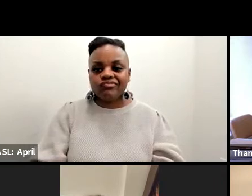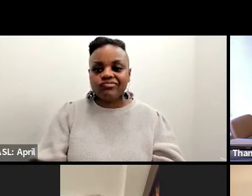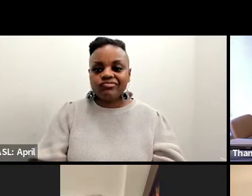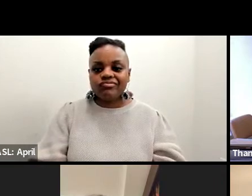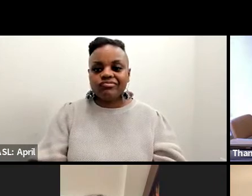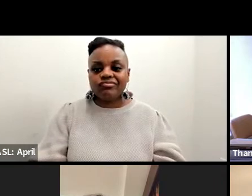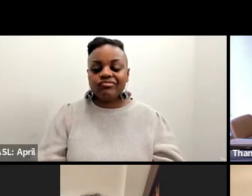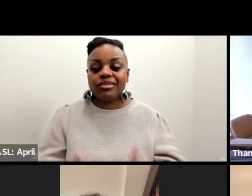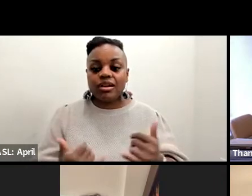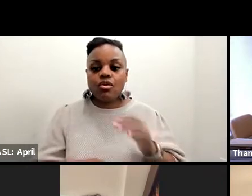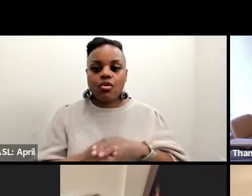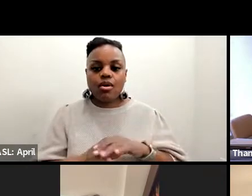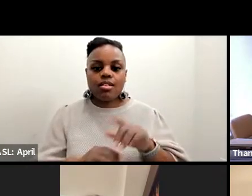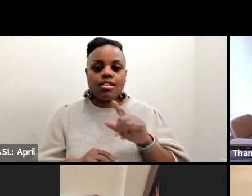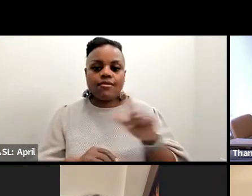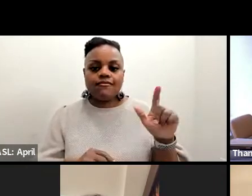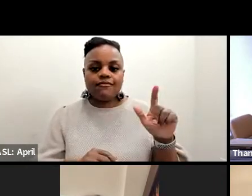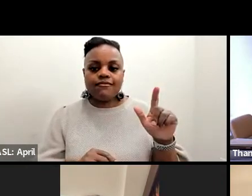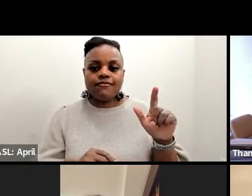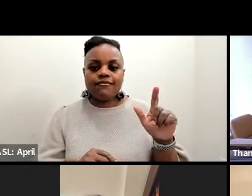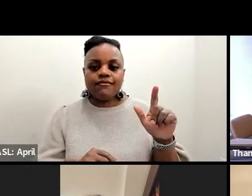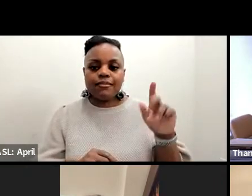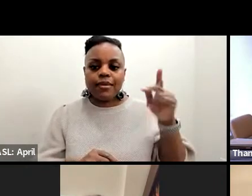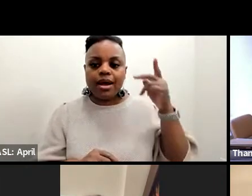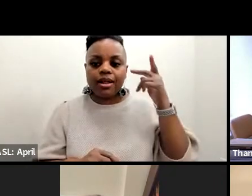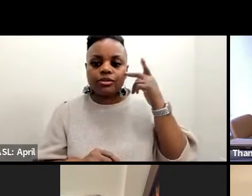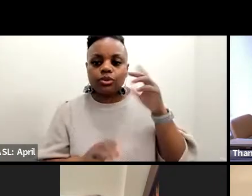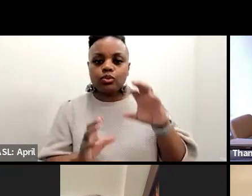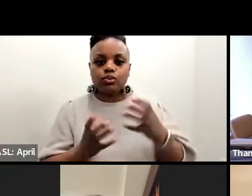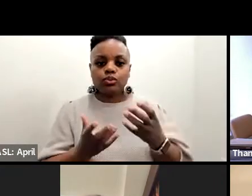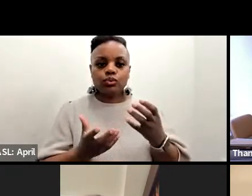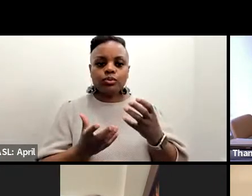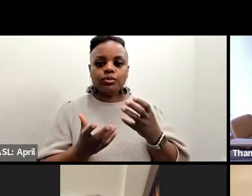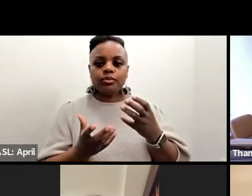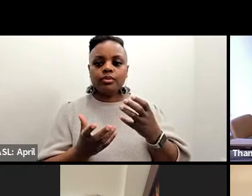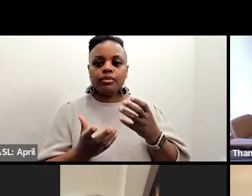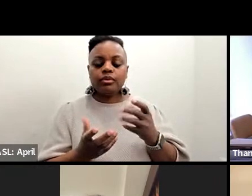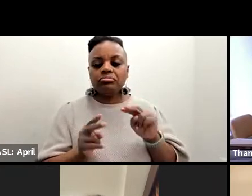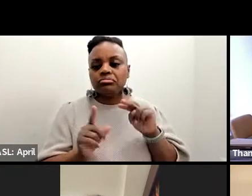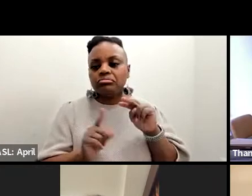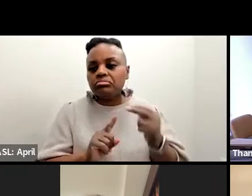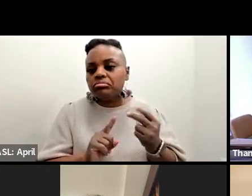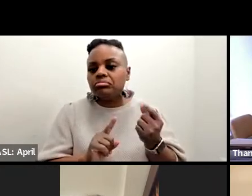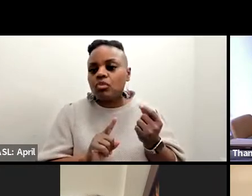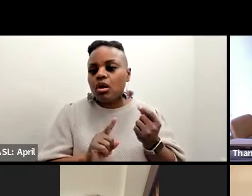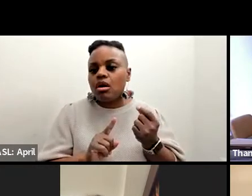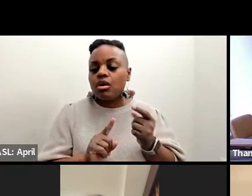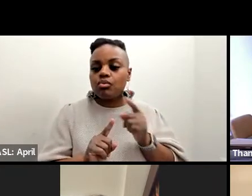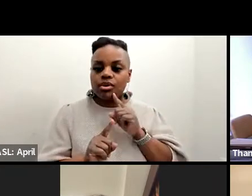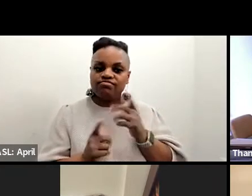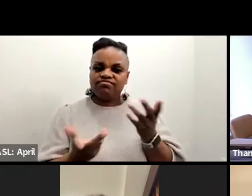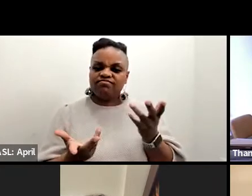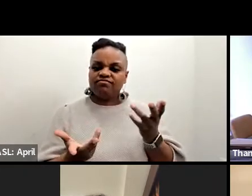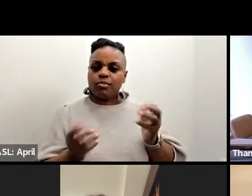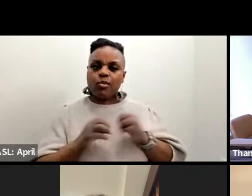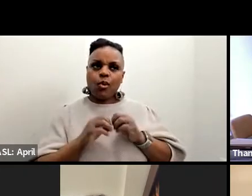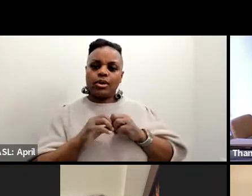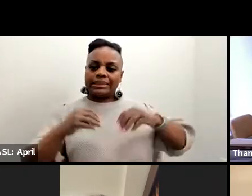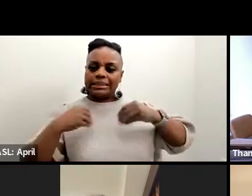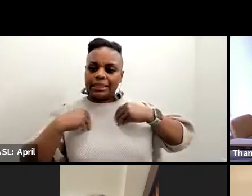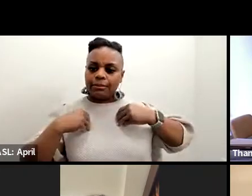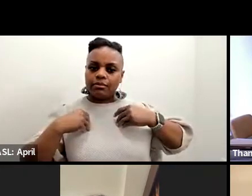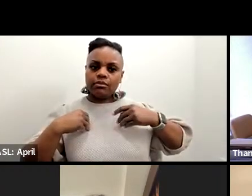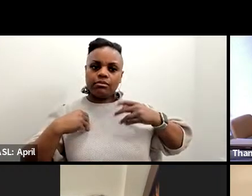sure happened before 2013. And I think, you know, as all these groups have gone through